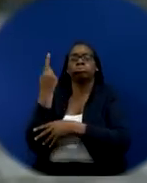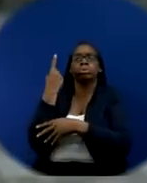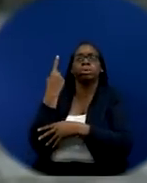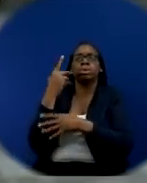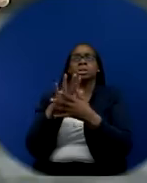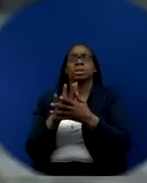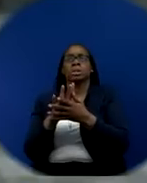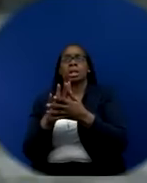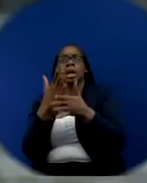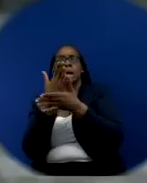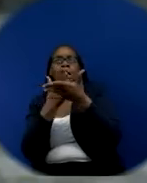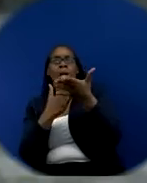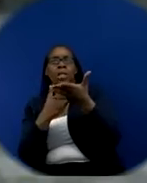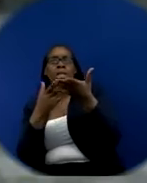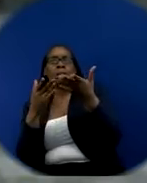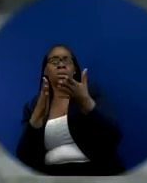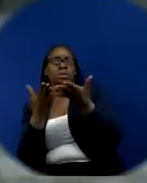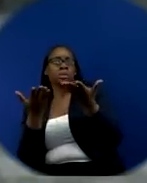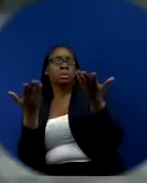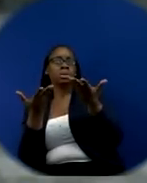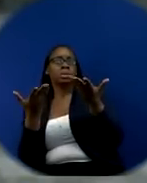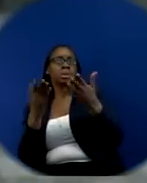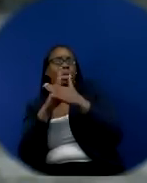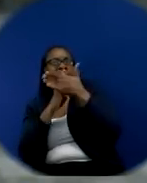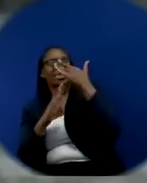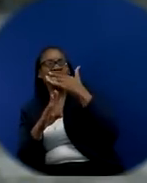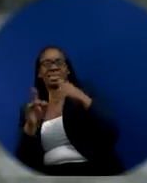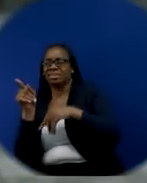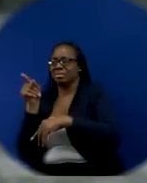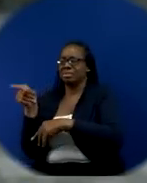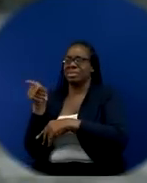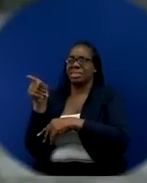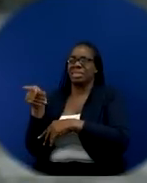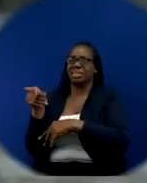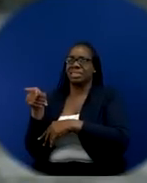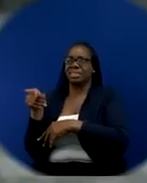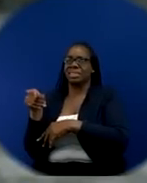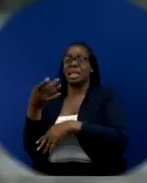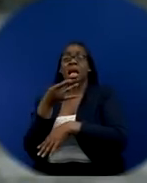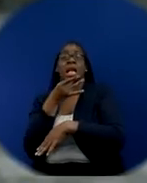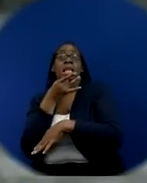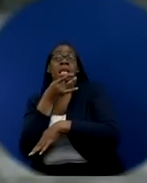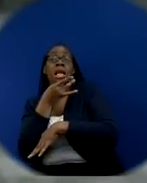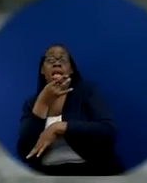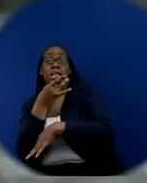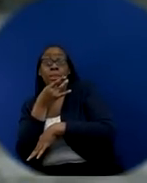to be a part of the Pharisaical tradition, they are experts in